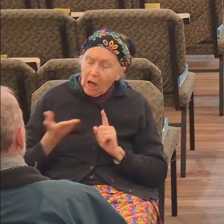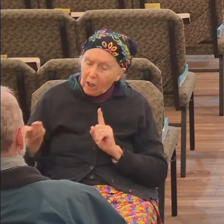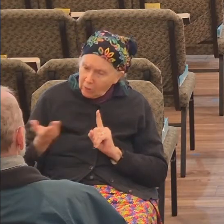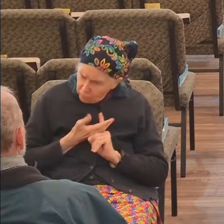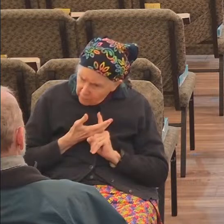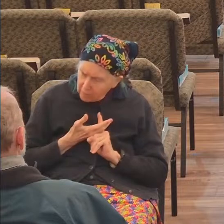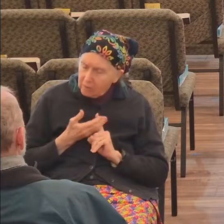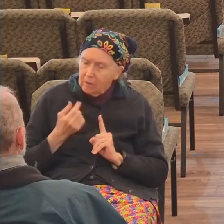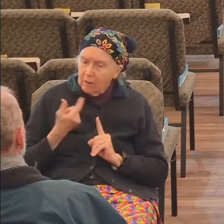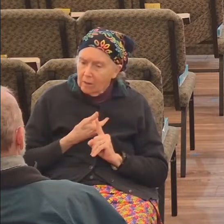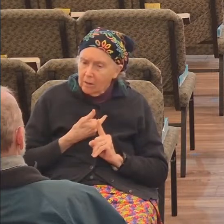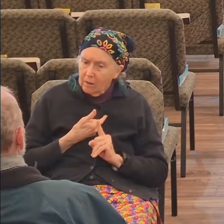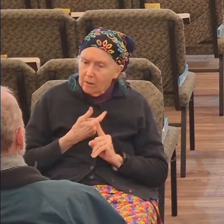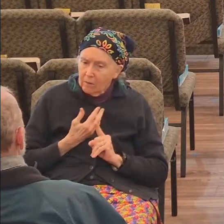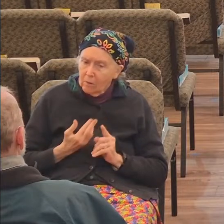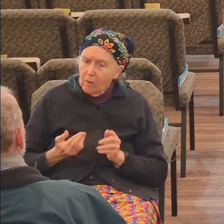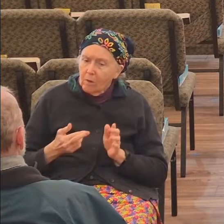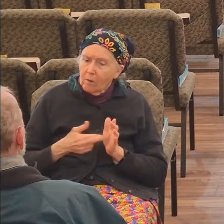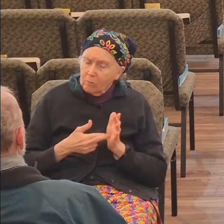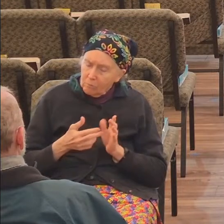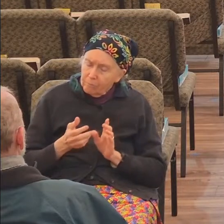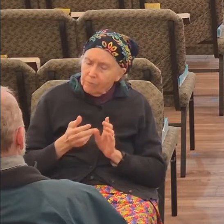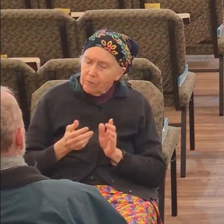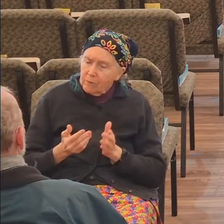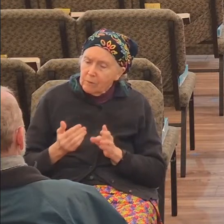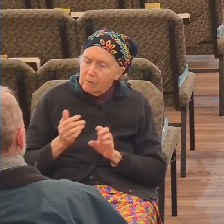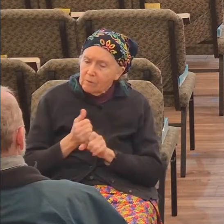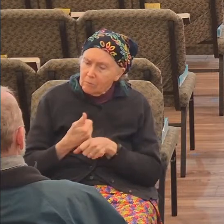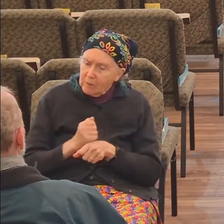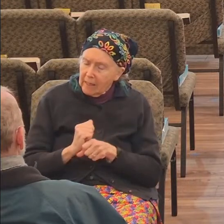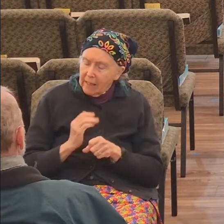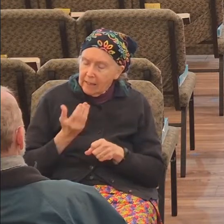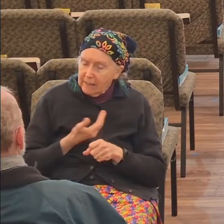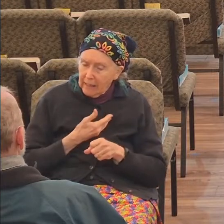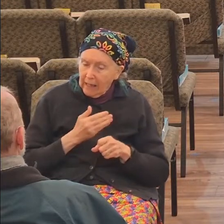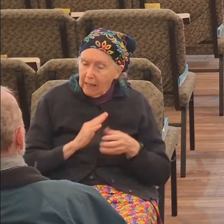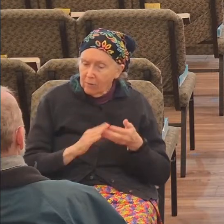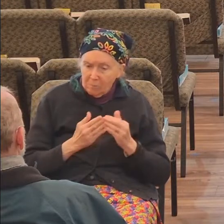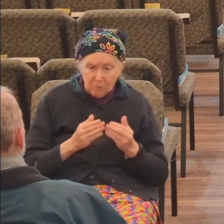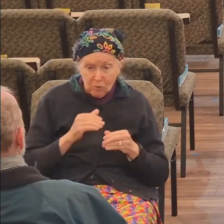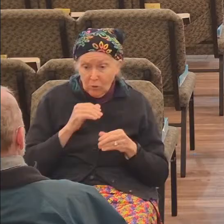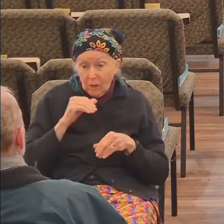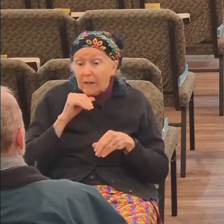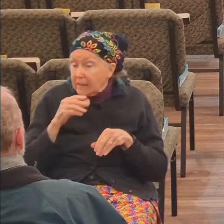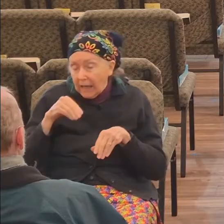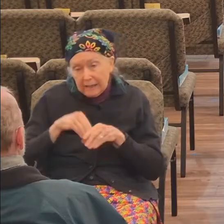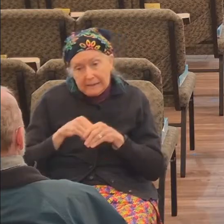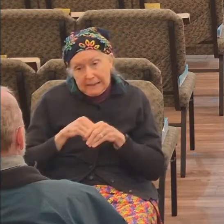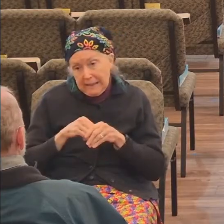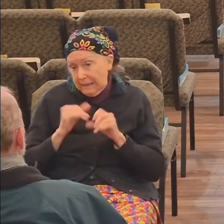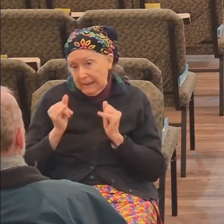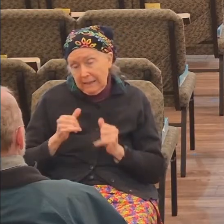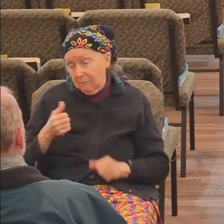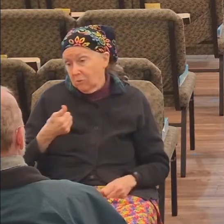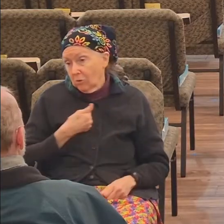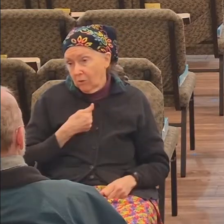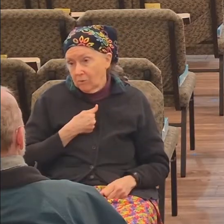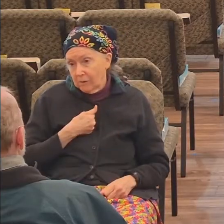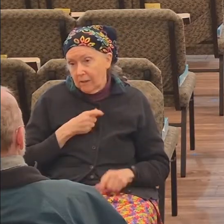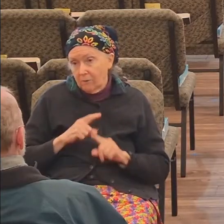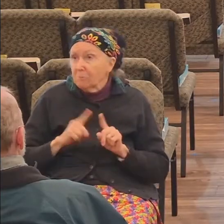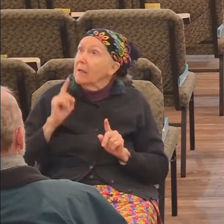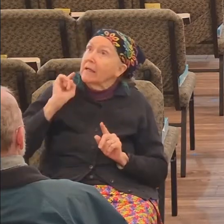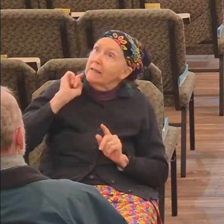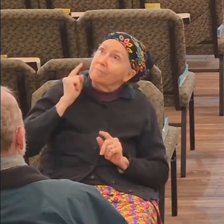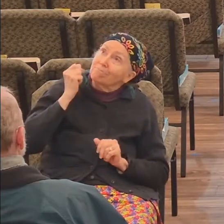and recreate our community, not from the image of ourselves. It's good.